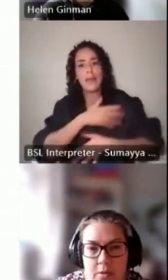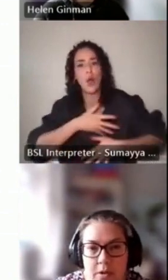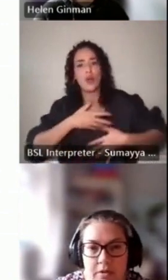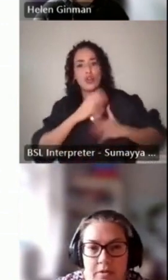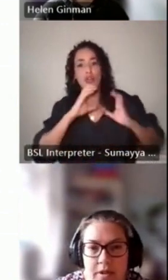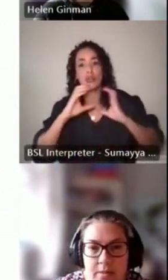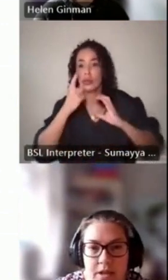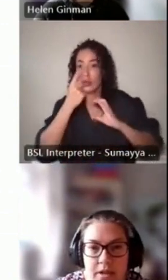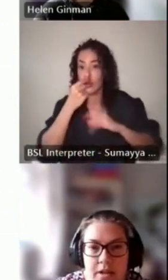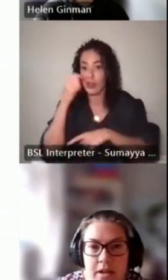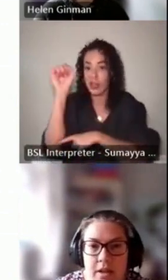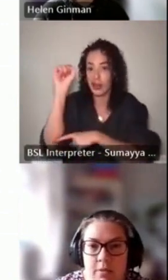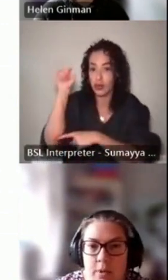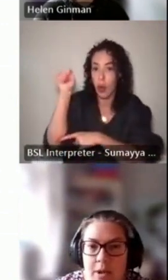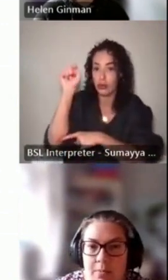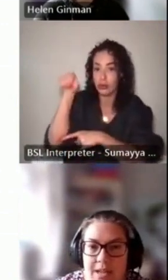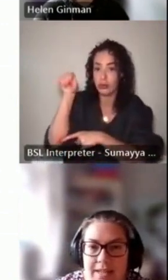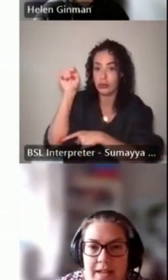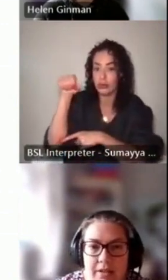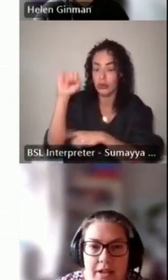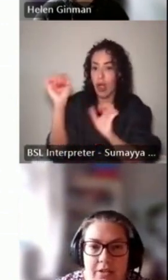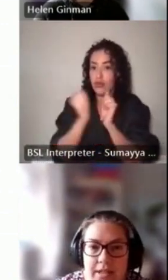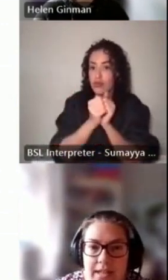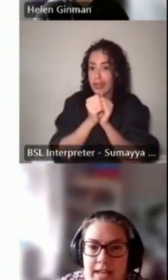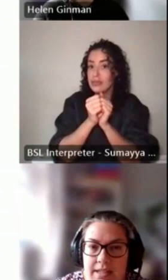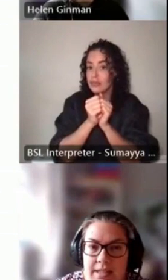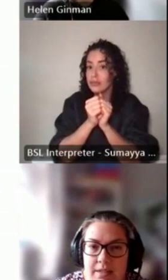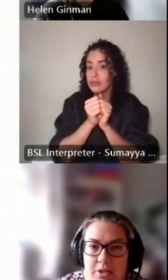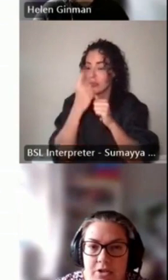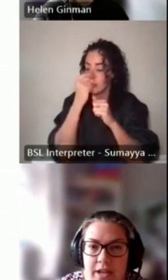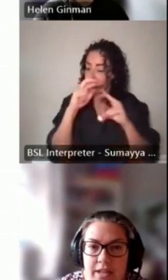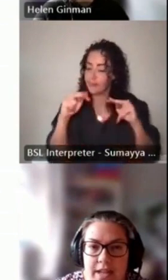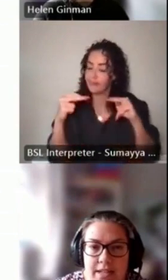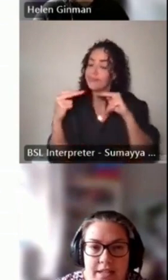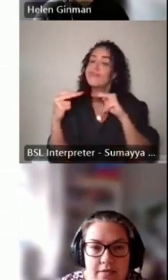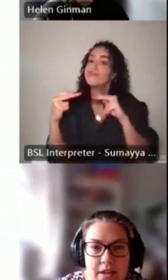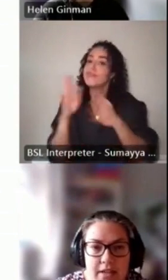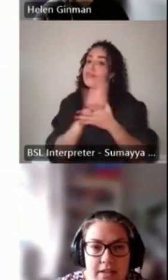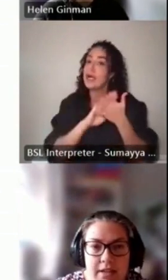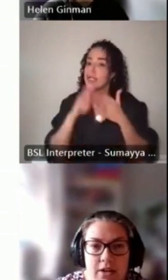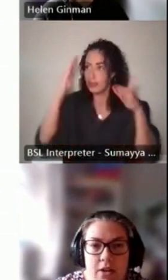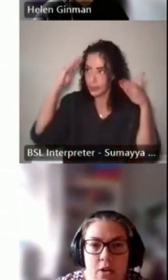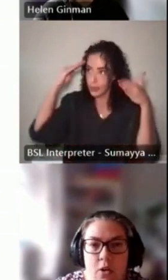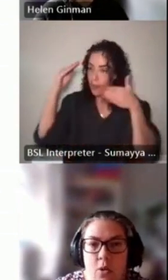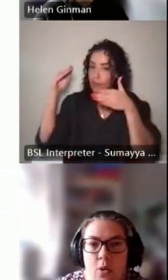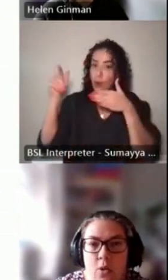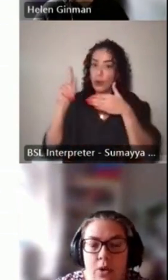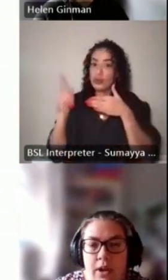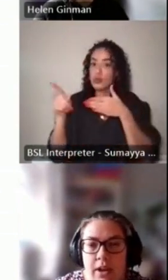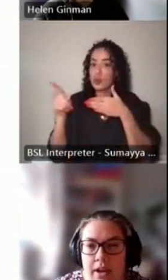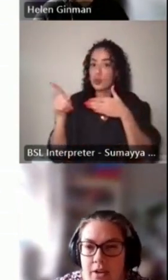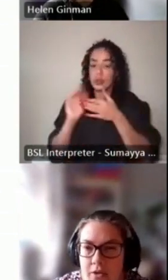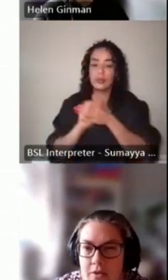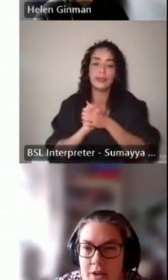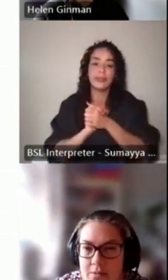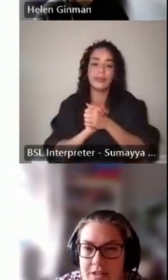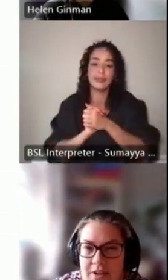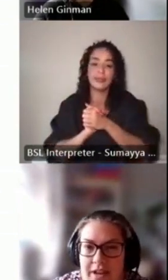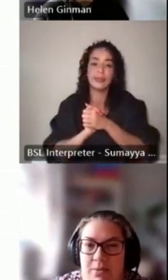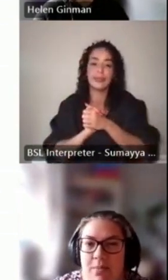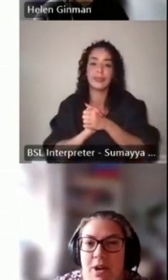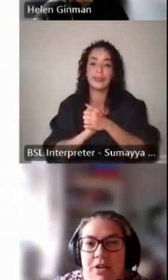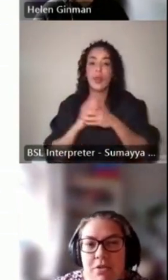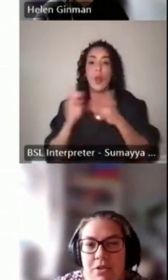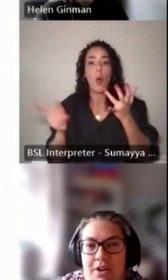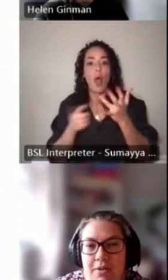nod to show our agreement. We might maintain eye contact to demonstrate attentiveness, or on the